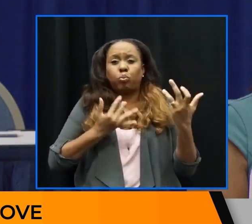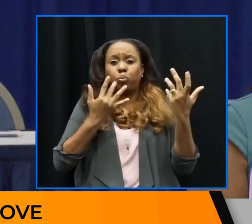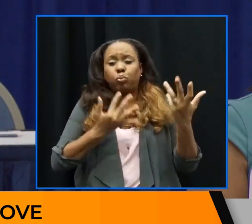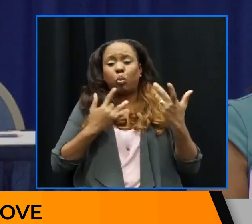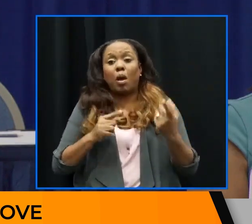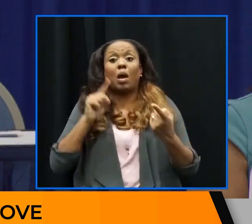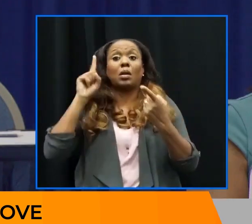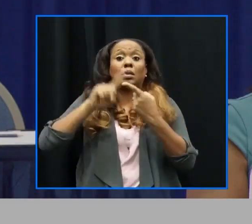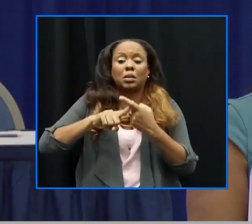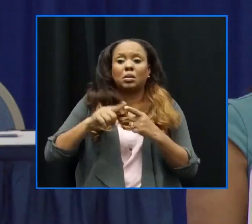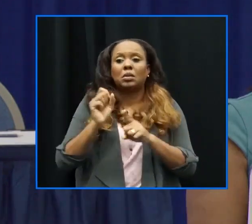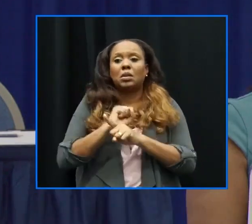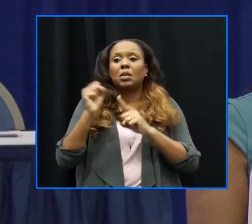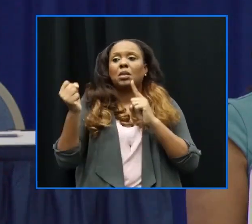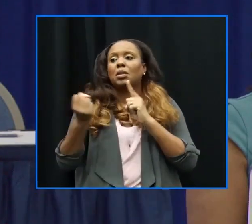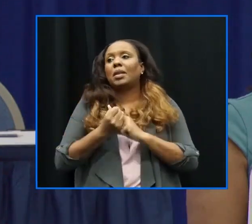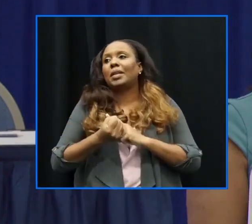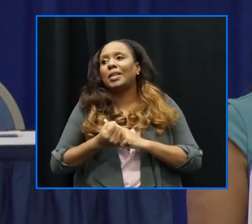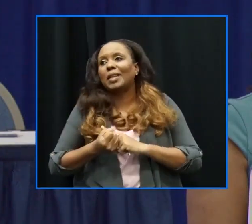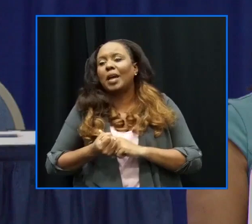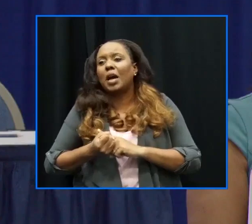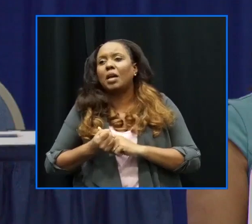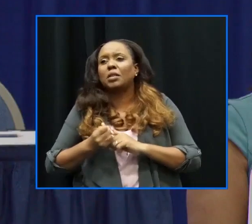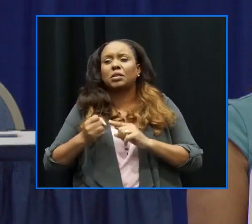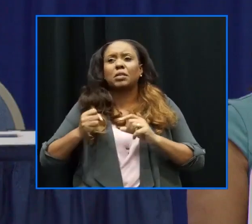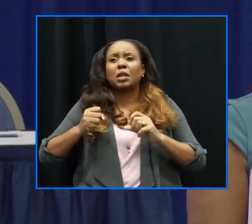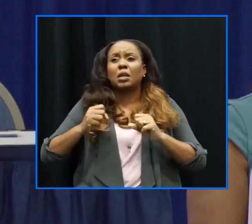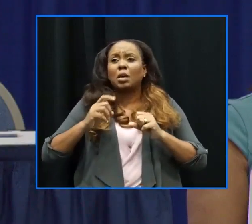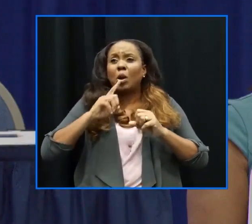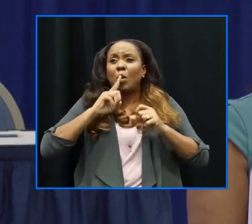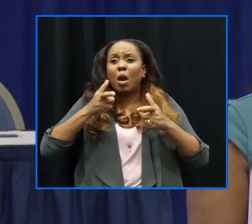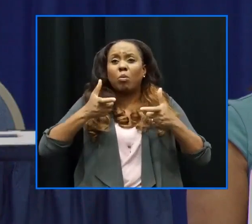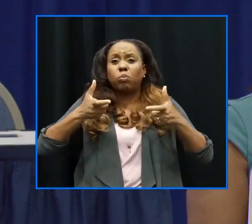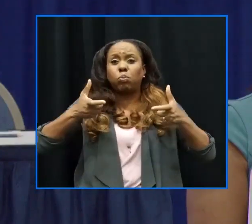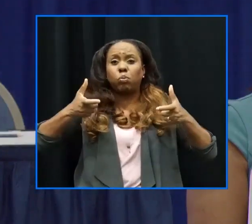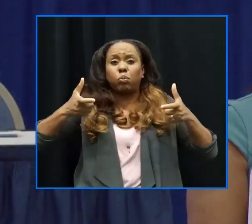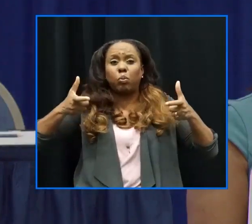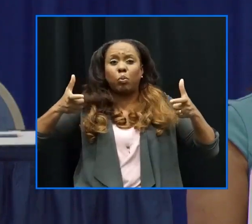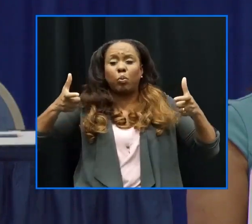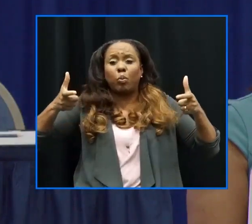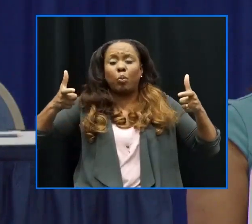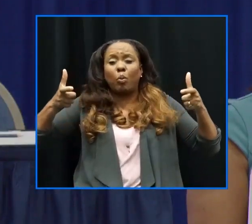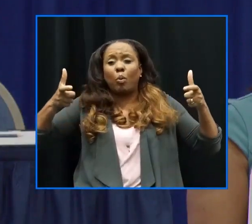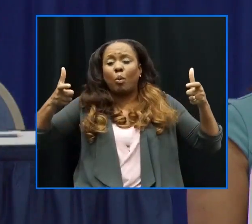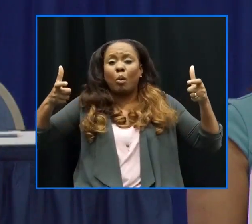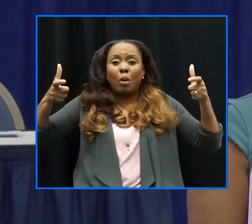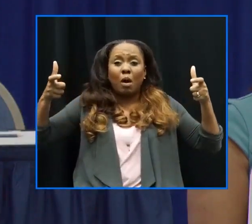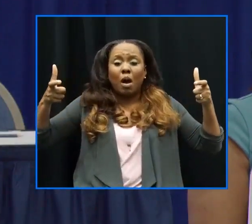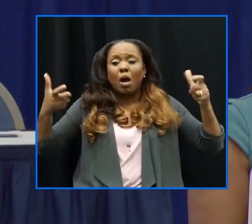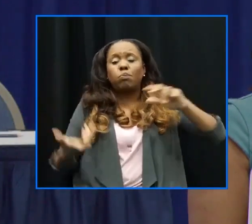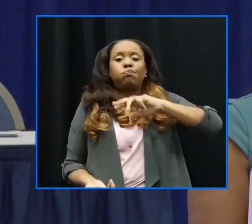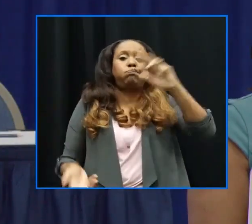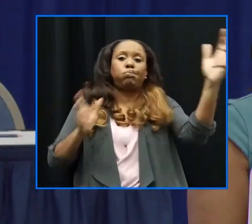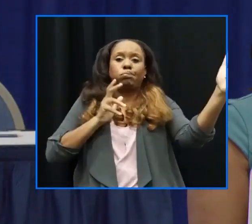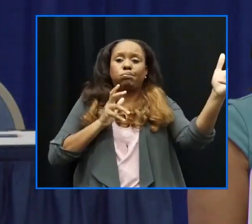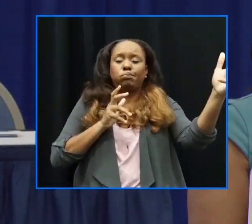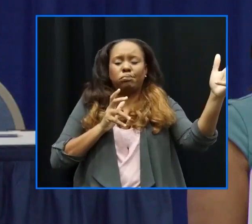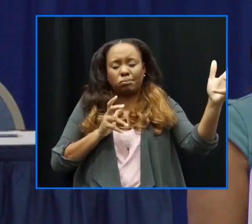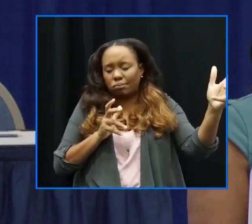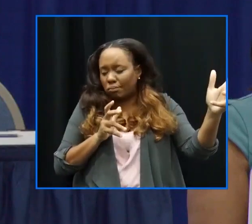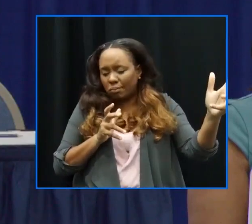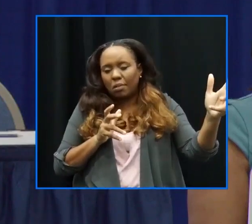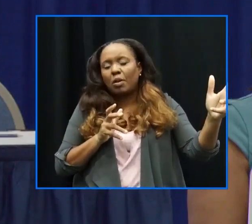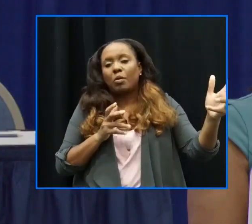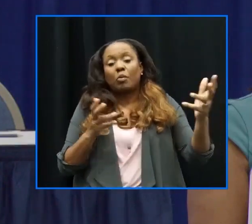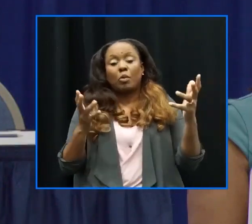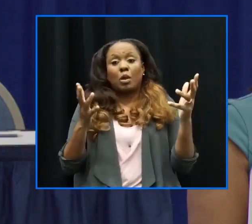situation inflates out of our control where the responses are not responses that we can